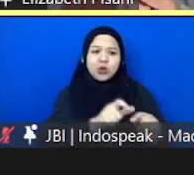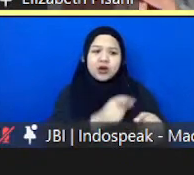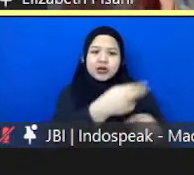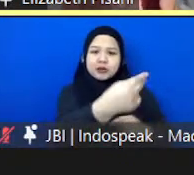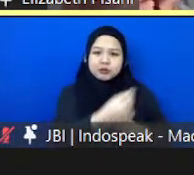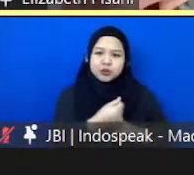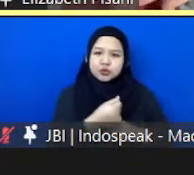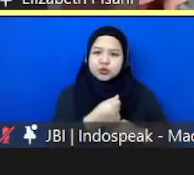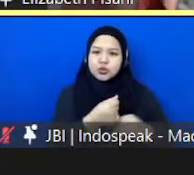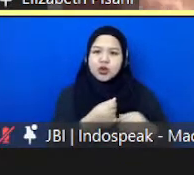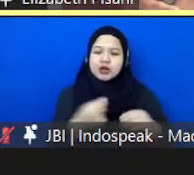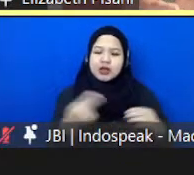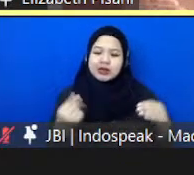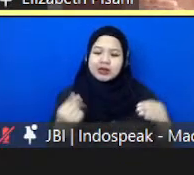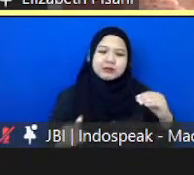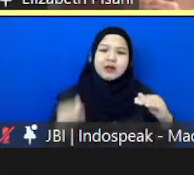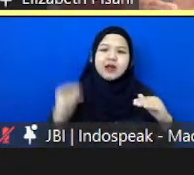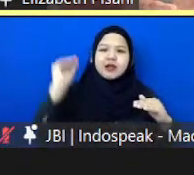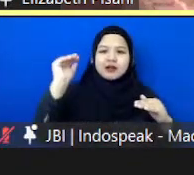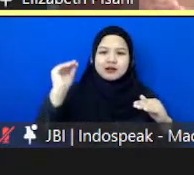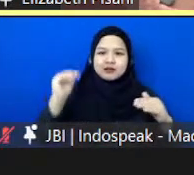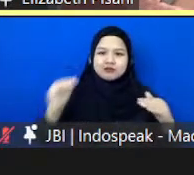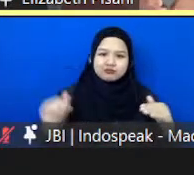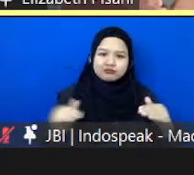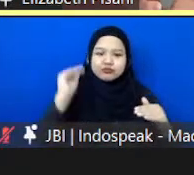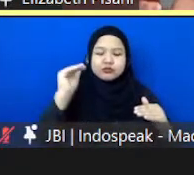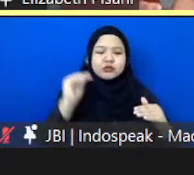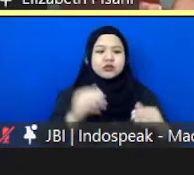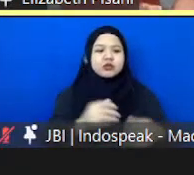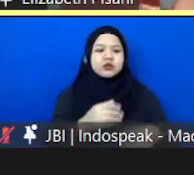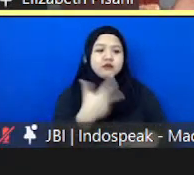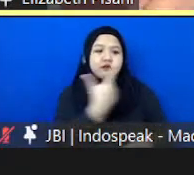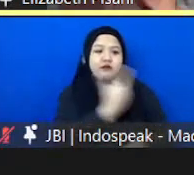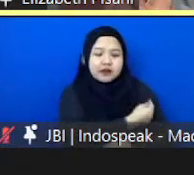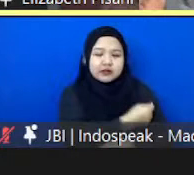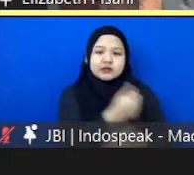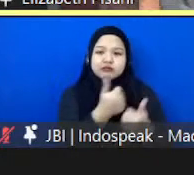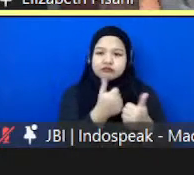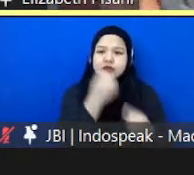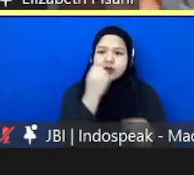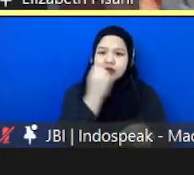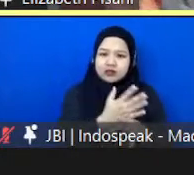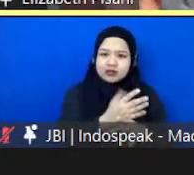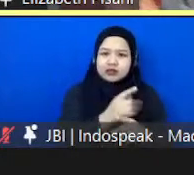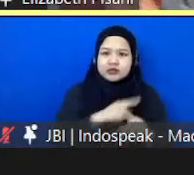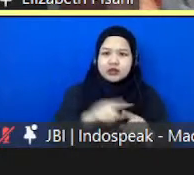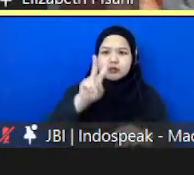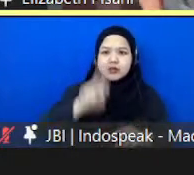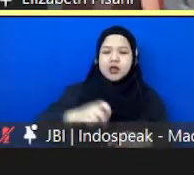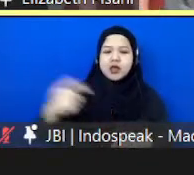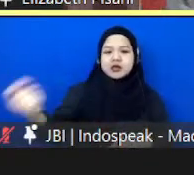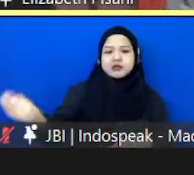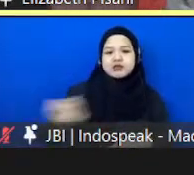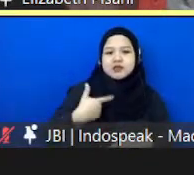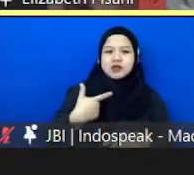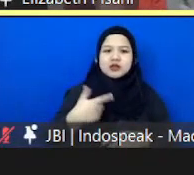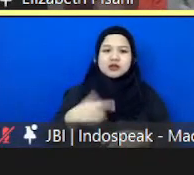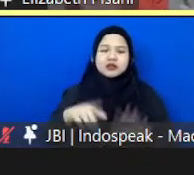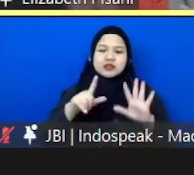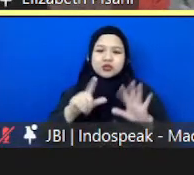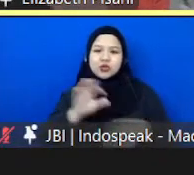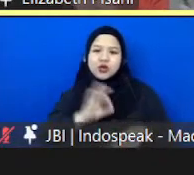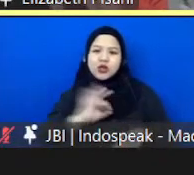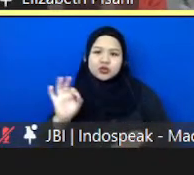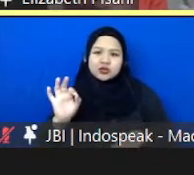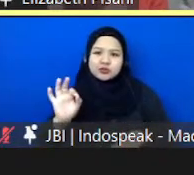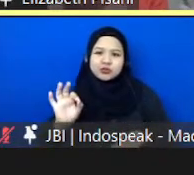say, listen, you could have the free vaccine, for example, but if you pay me 700,000, you can get an imported